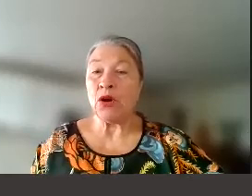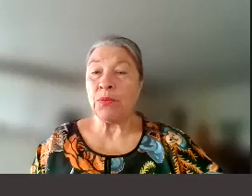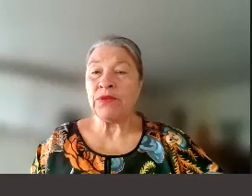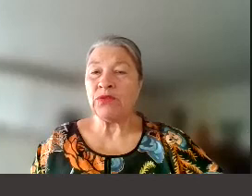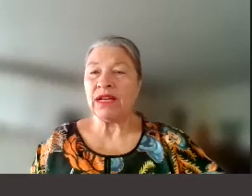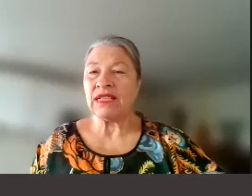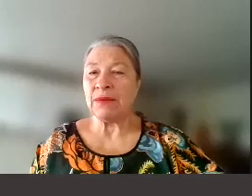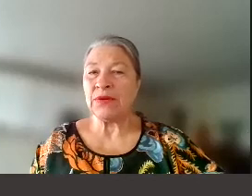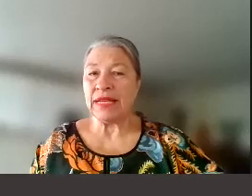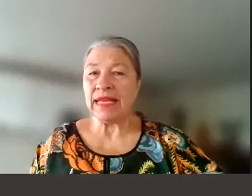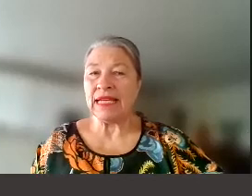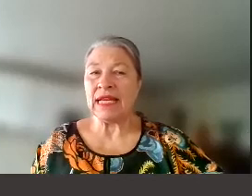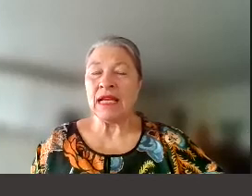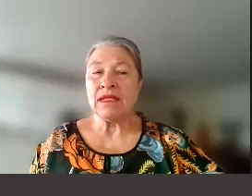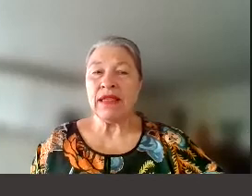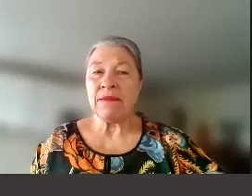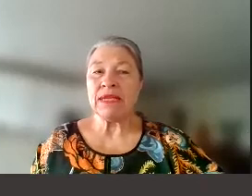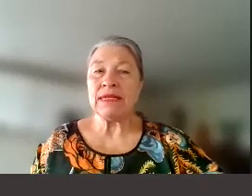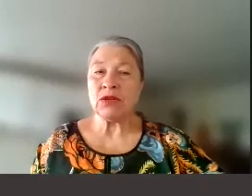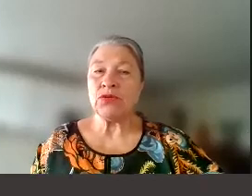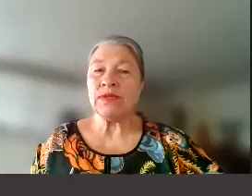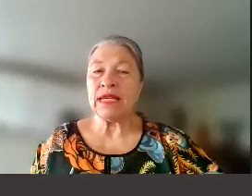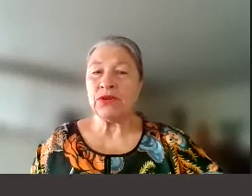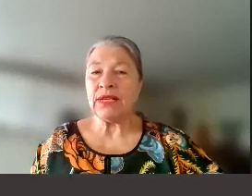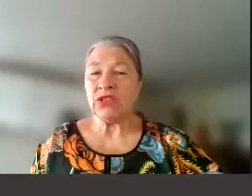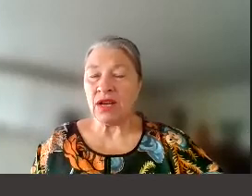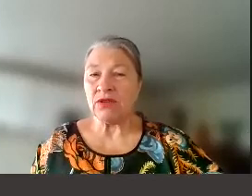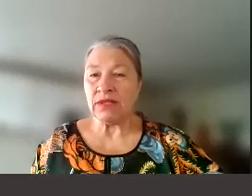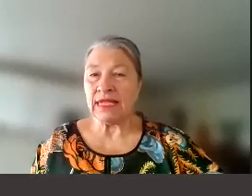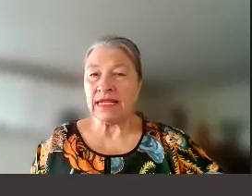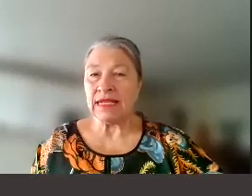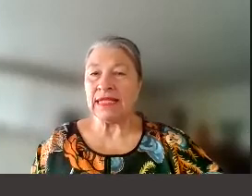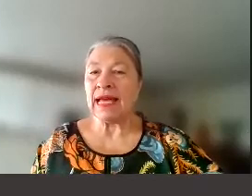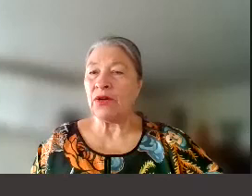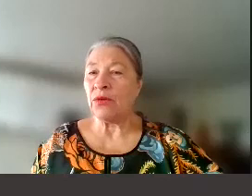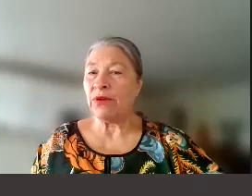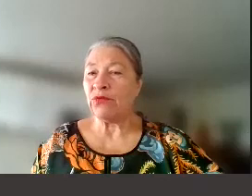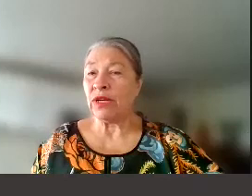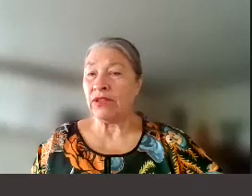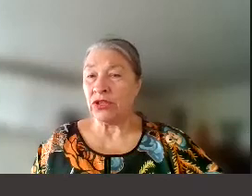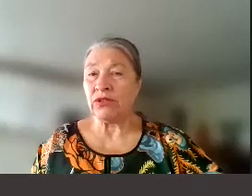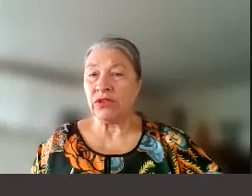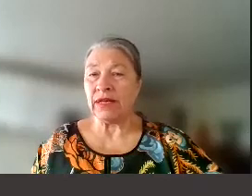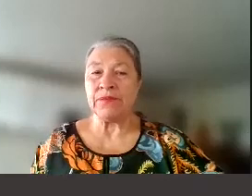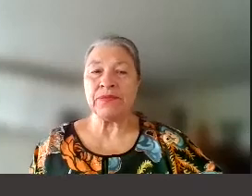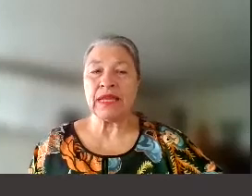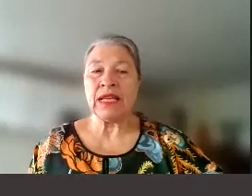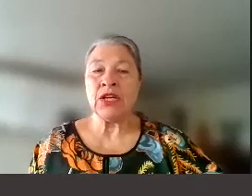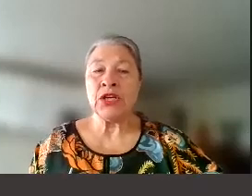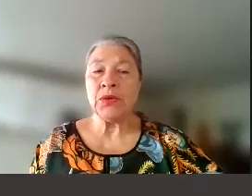are open for our tamariki. So that means schools and early childhood centres are open for our